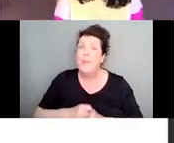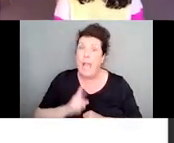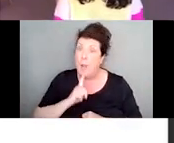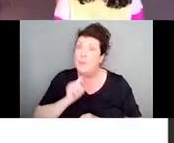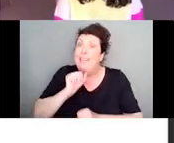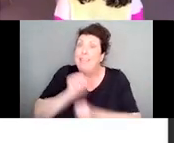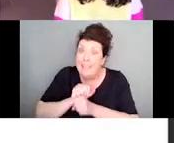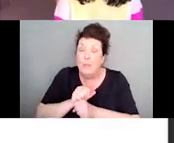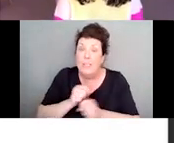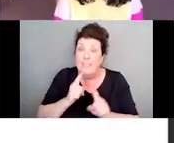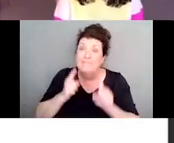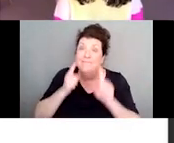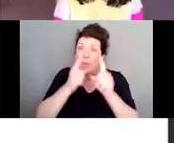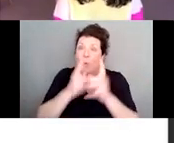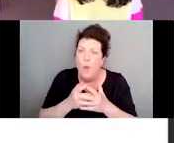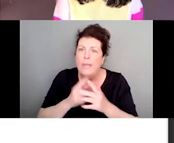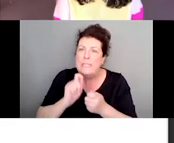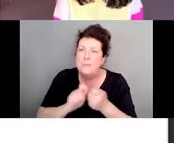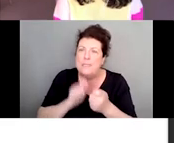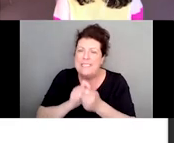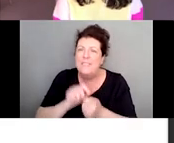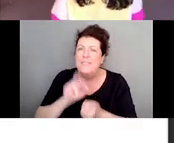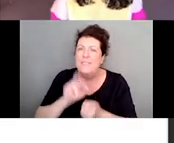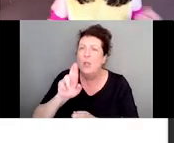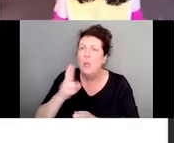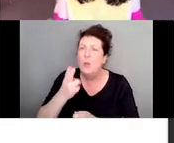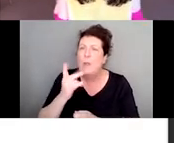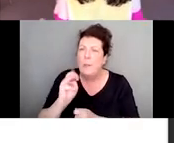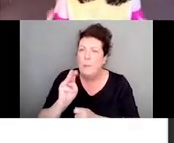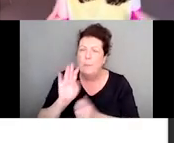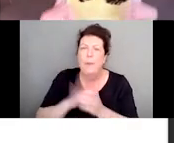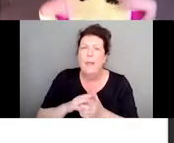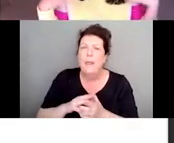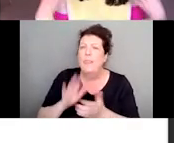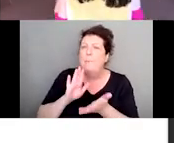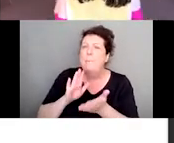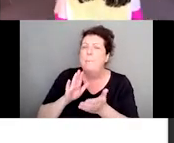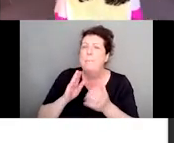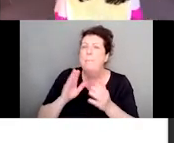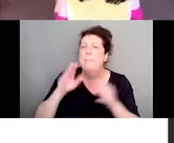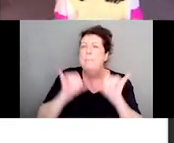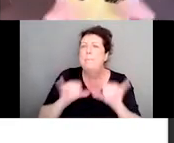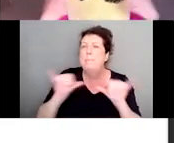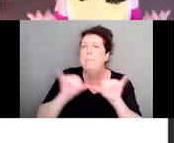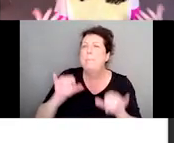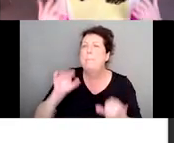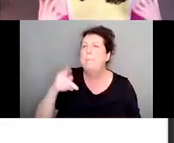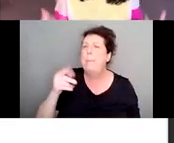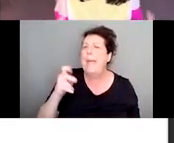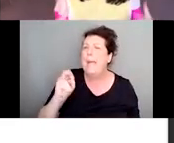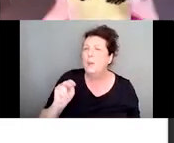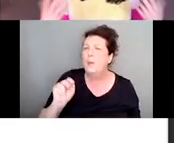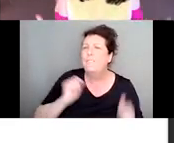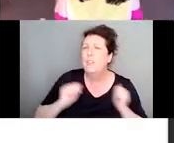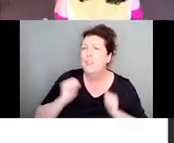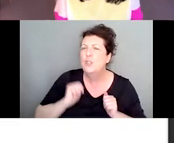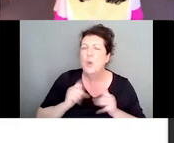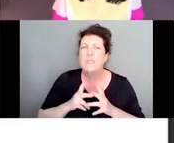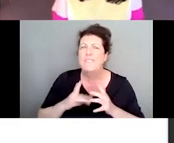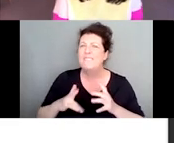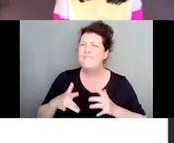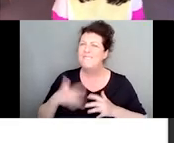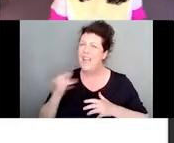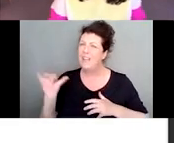shows, you know, they felt very, they felt like plays, they felt very musical. There was often music and dancing.